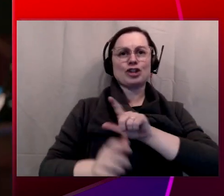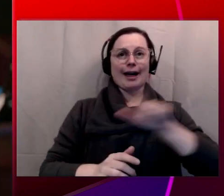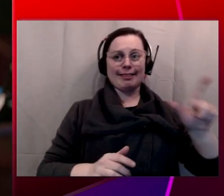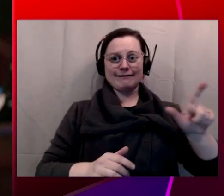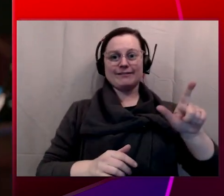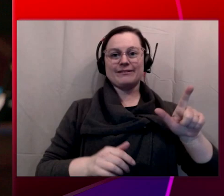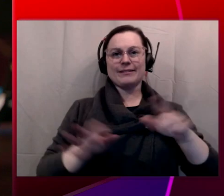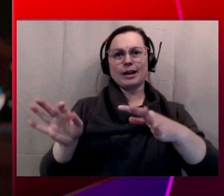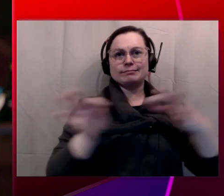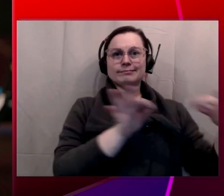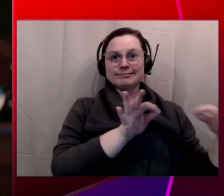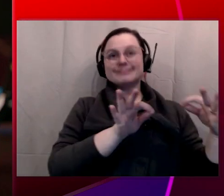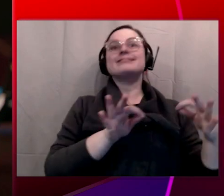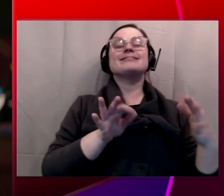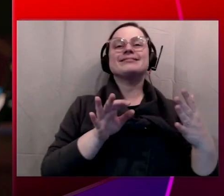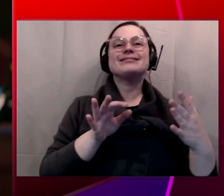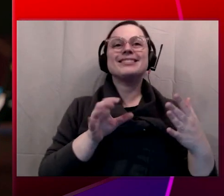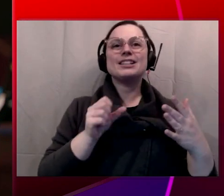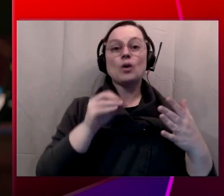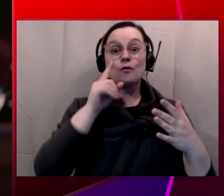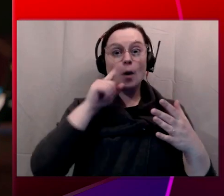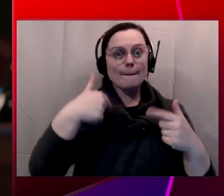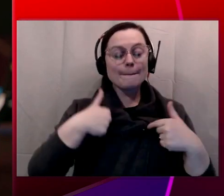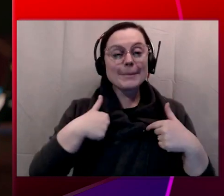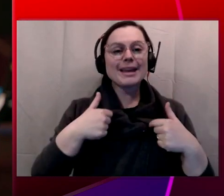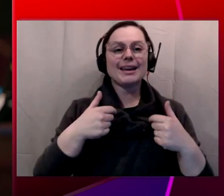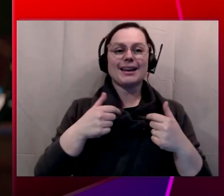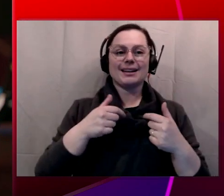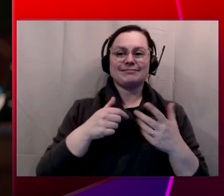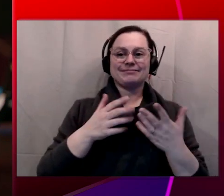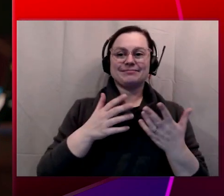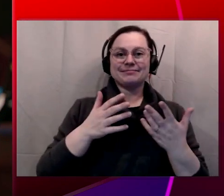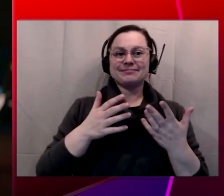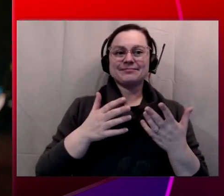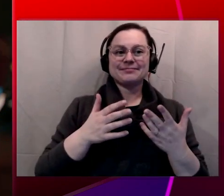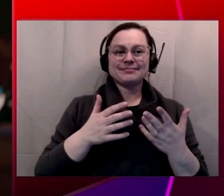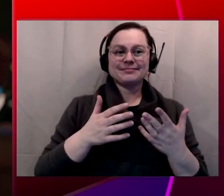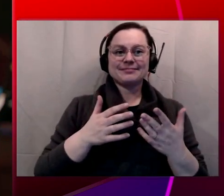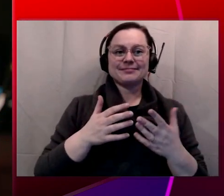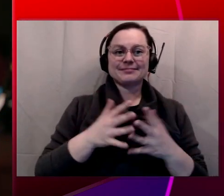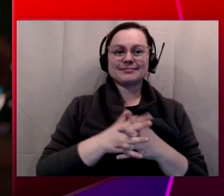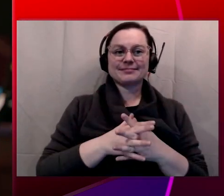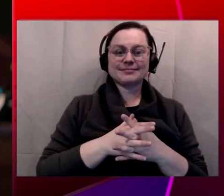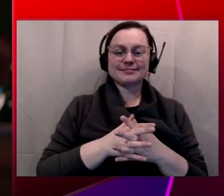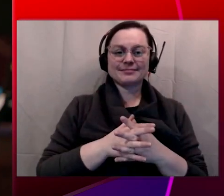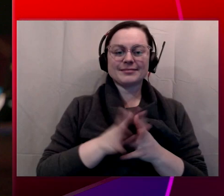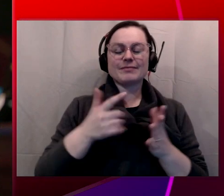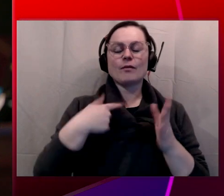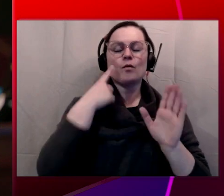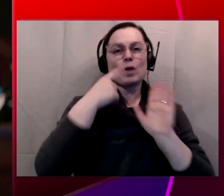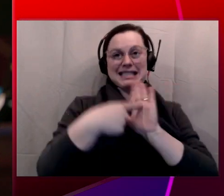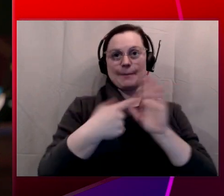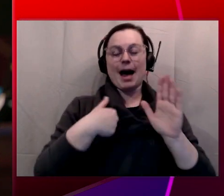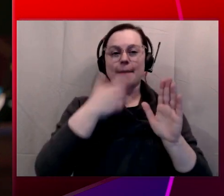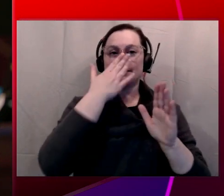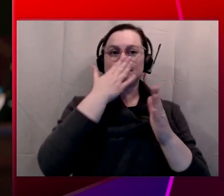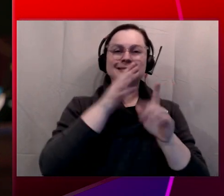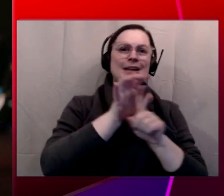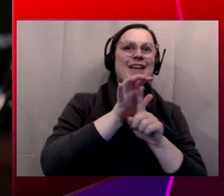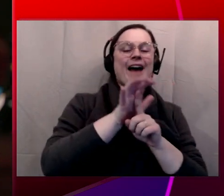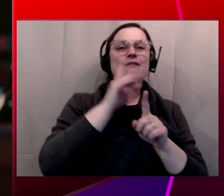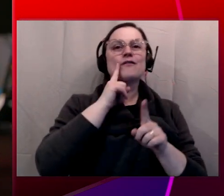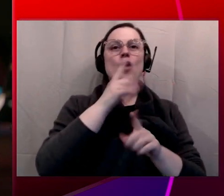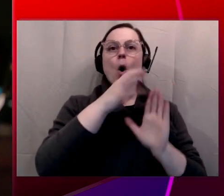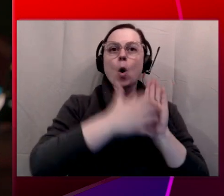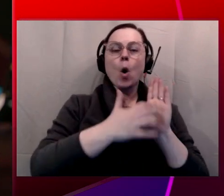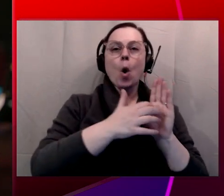And I think for me, that also brings me to the point where, for example, I'm a big fan of code build and code pipeline